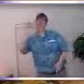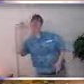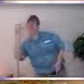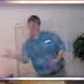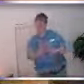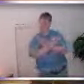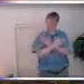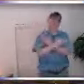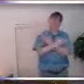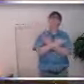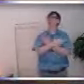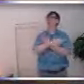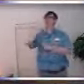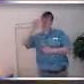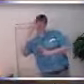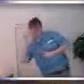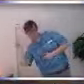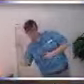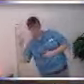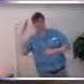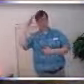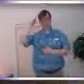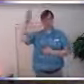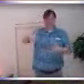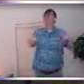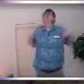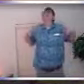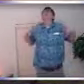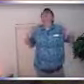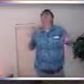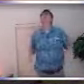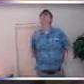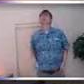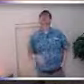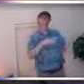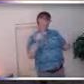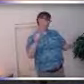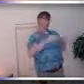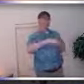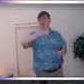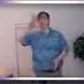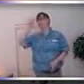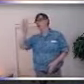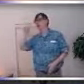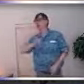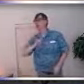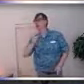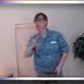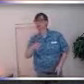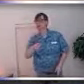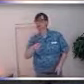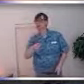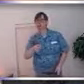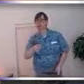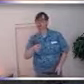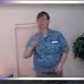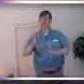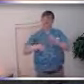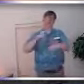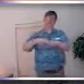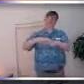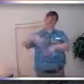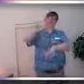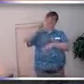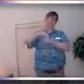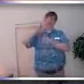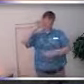love. Second, we think we're fear. And then the third is the people that have